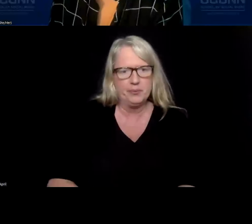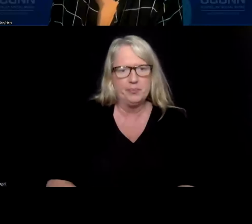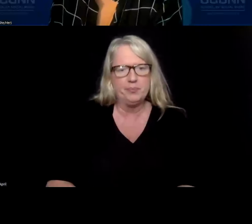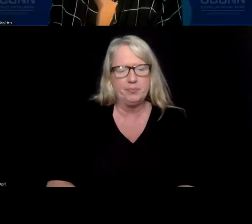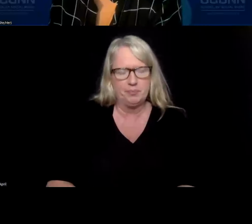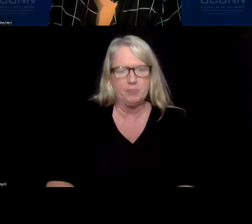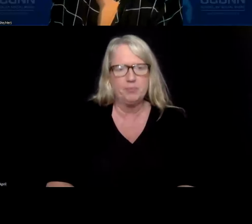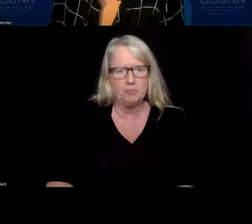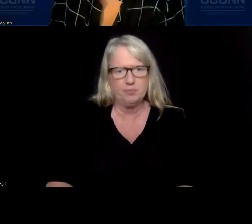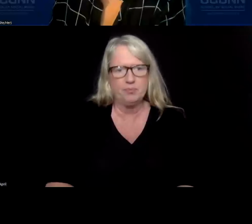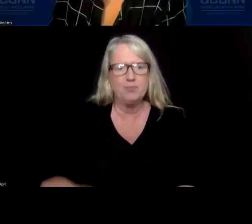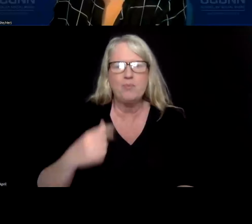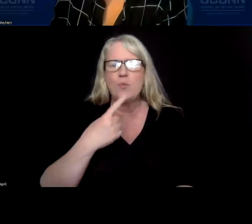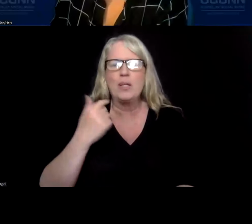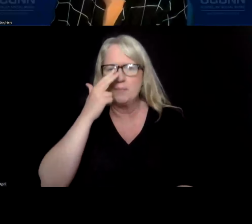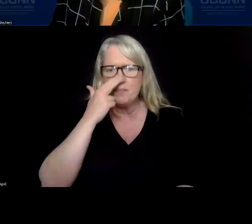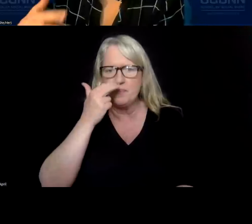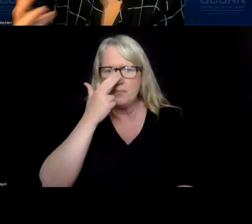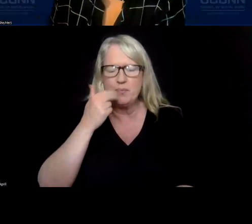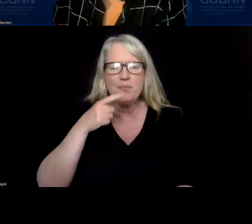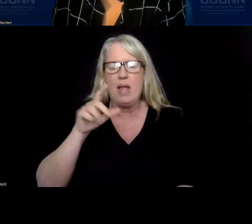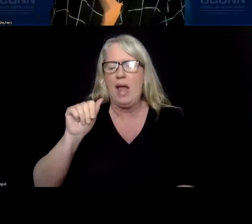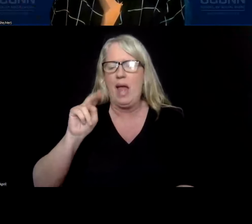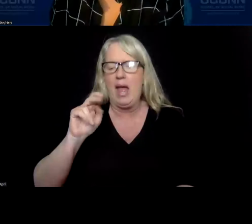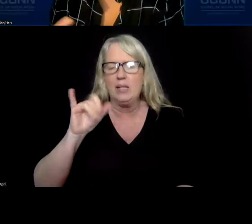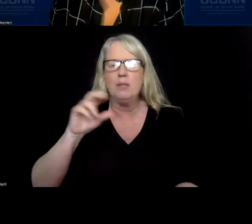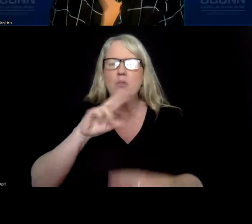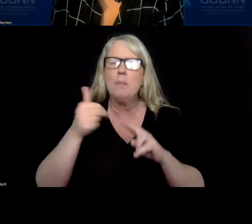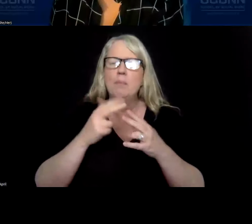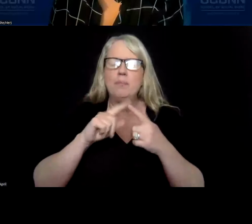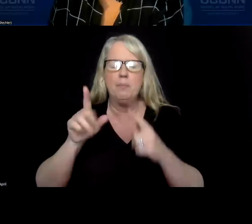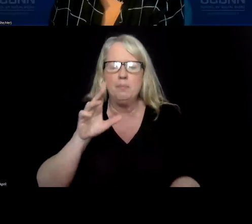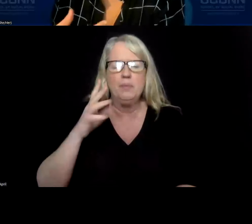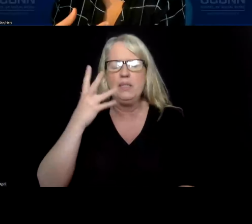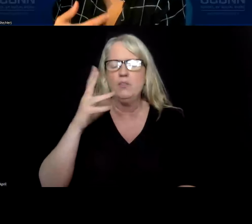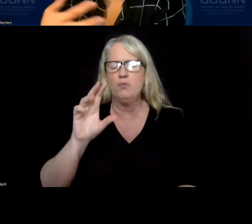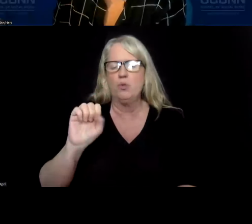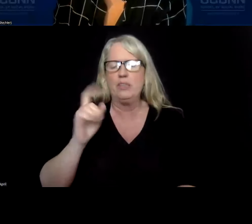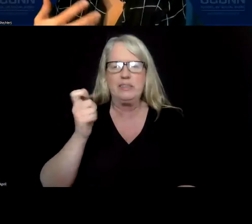We have an animation that describes what sexual orientation and gender identity